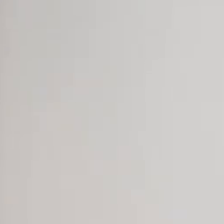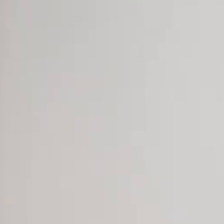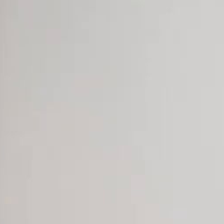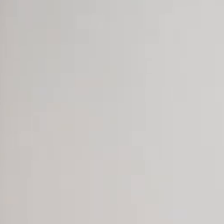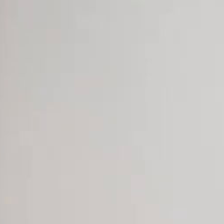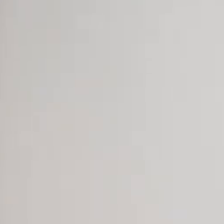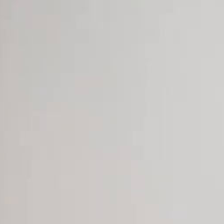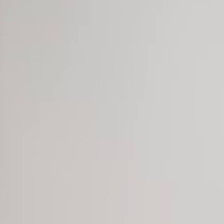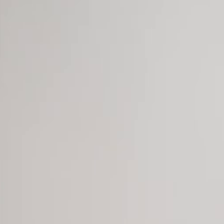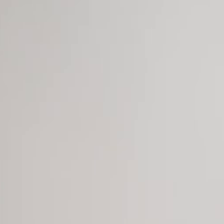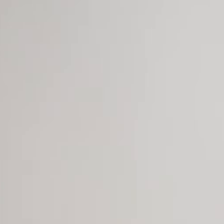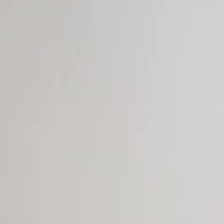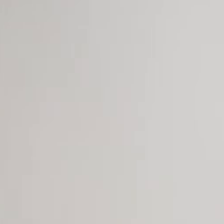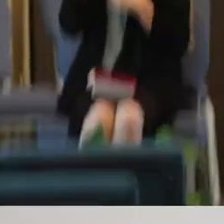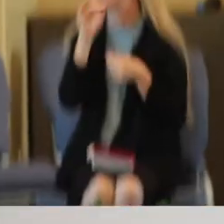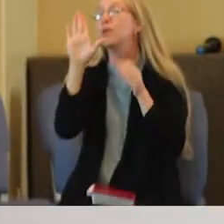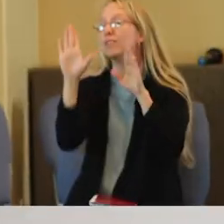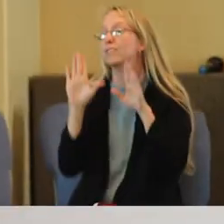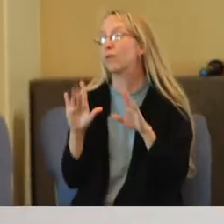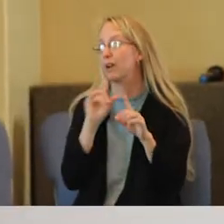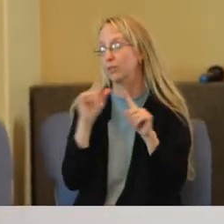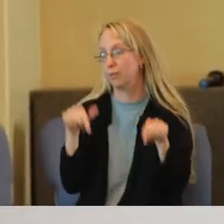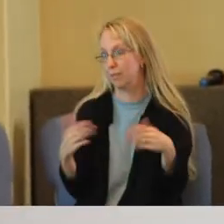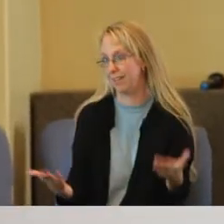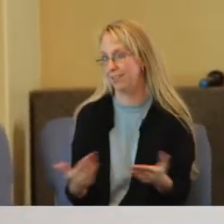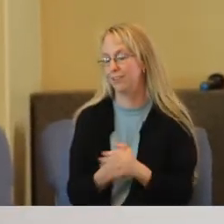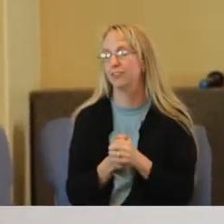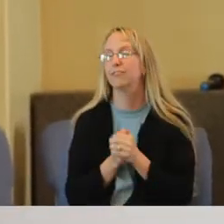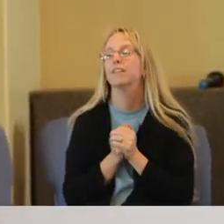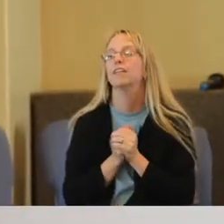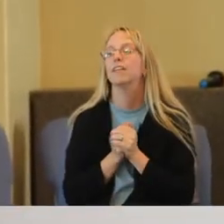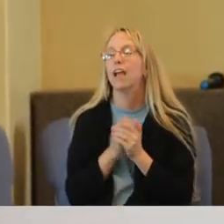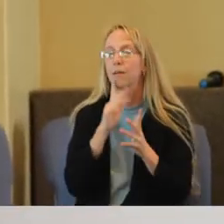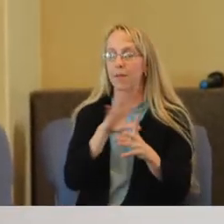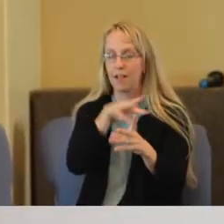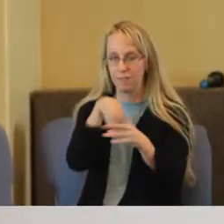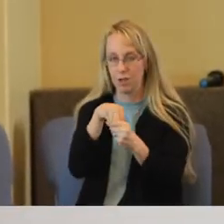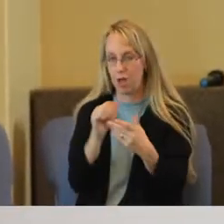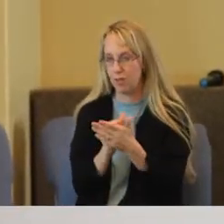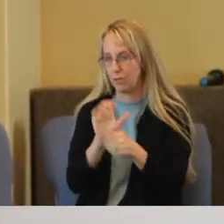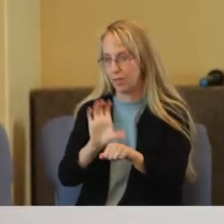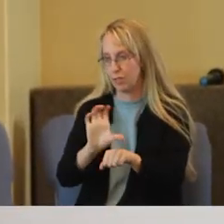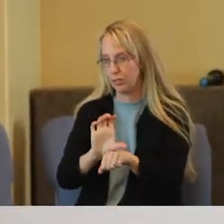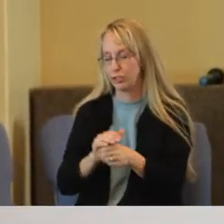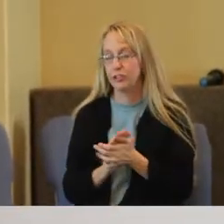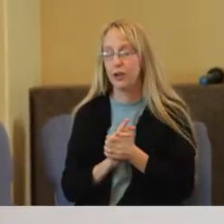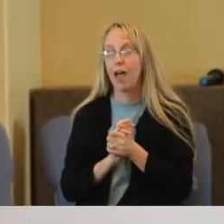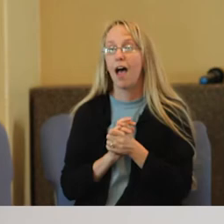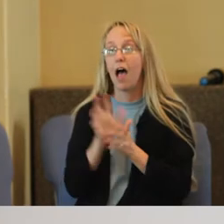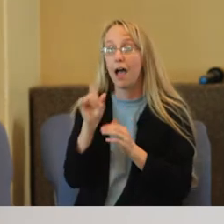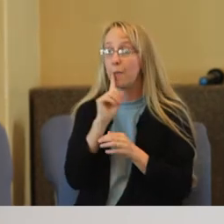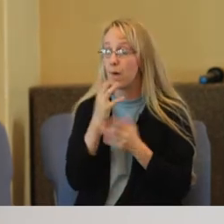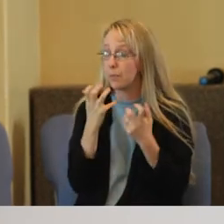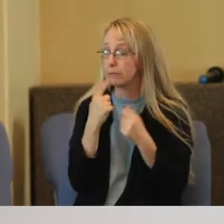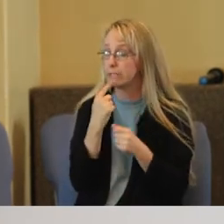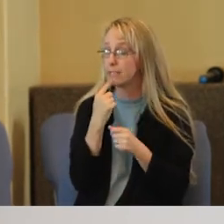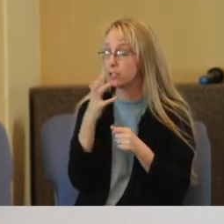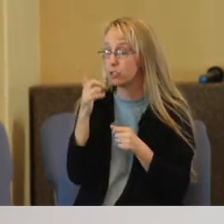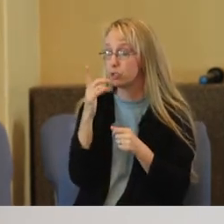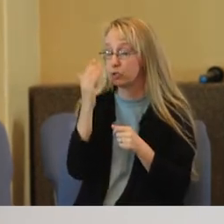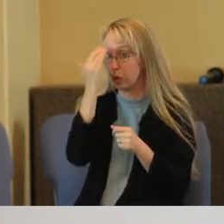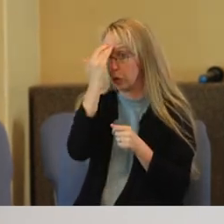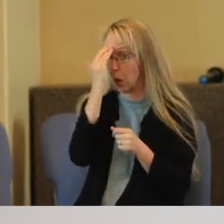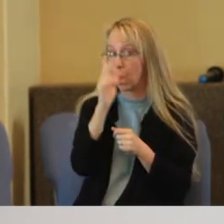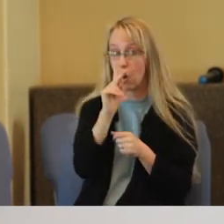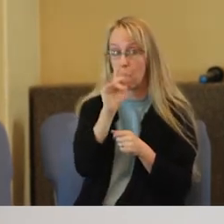Good morning. You know, it is great to be here and to be involved with the church. And I even want to say to know that